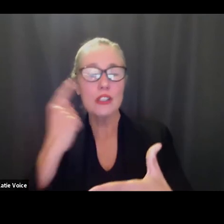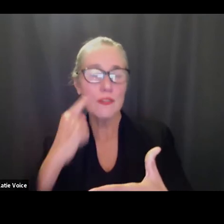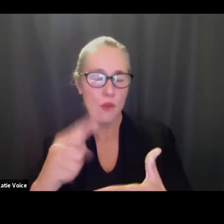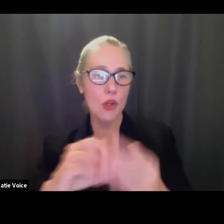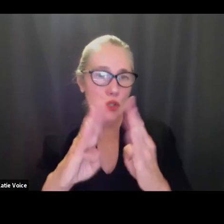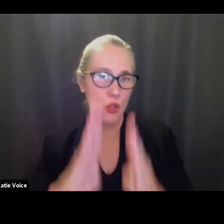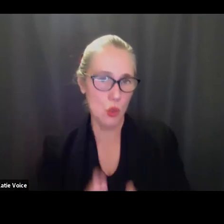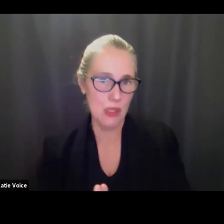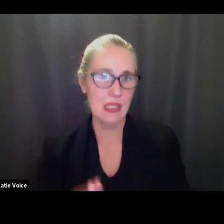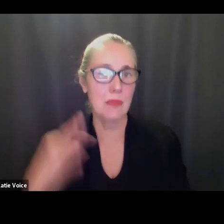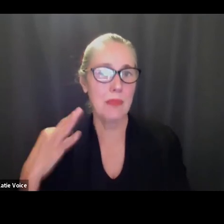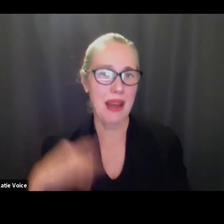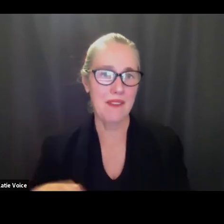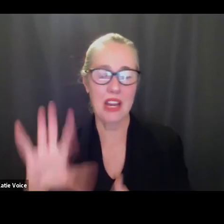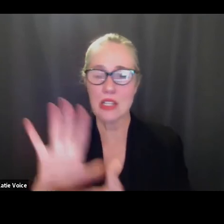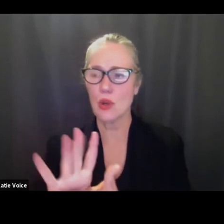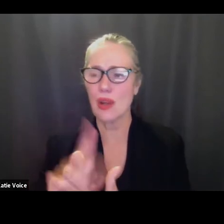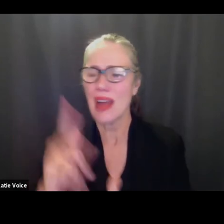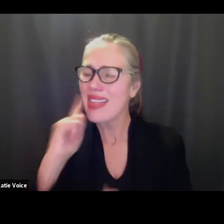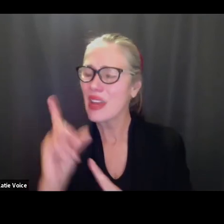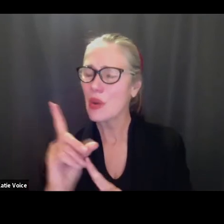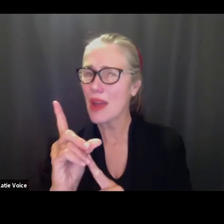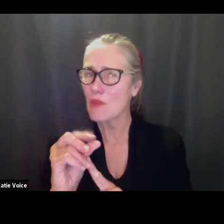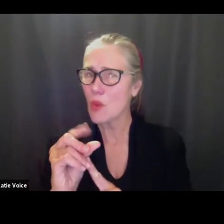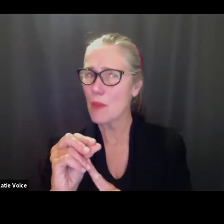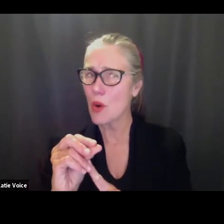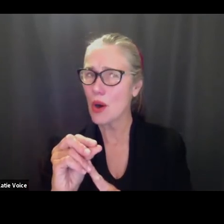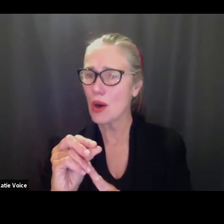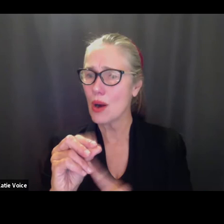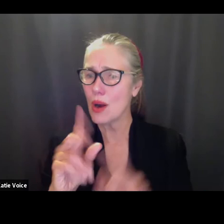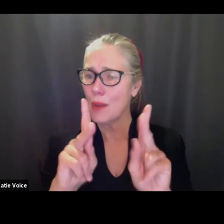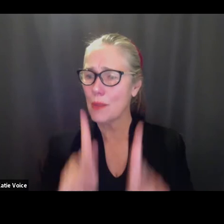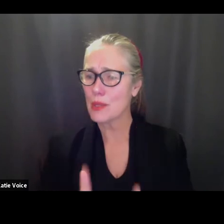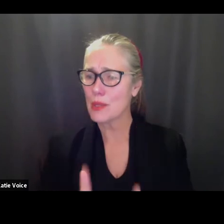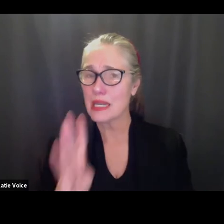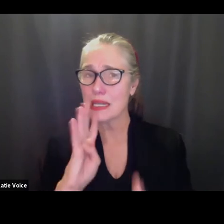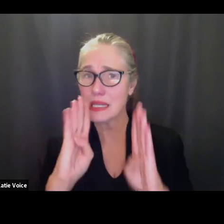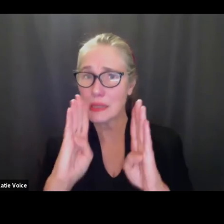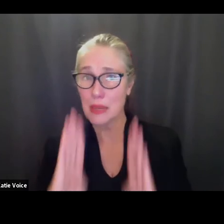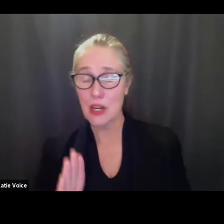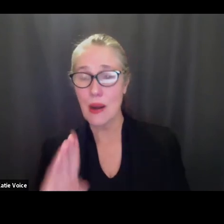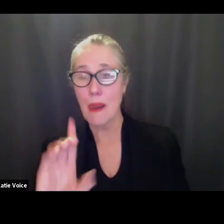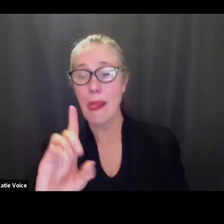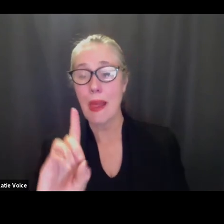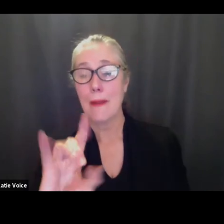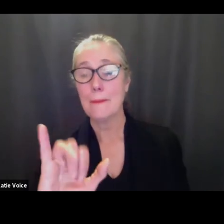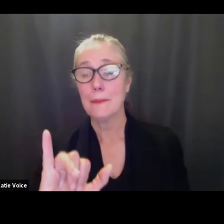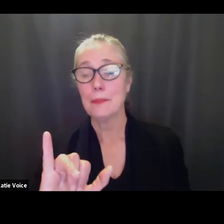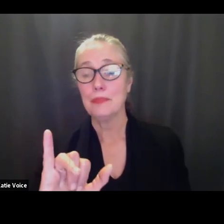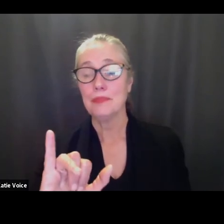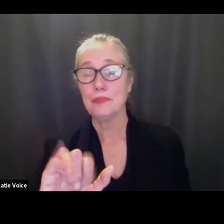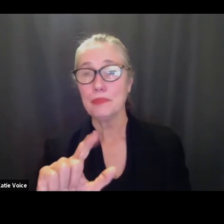i said before we have one more um speaker dylan griffith